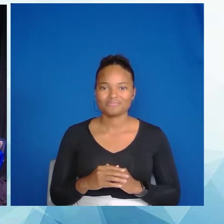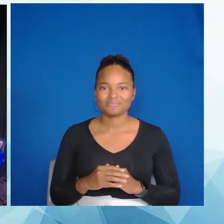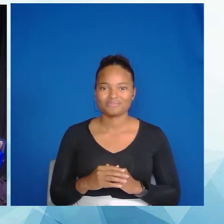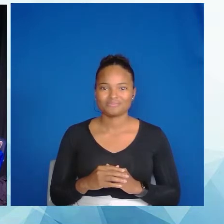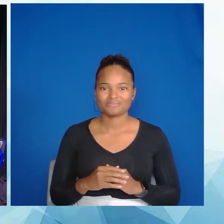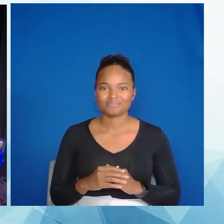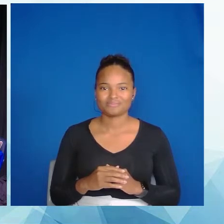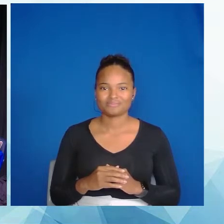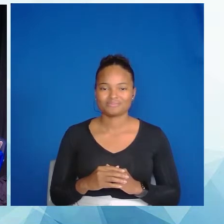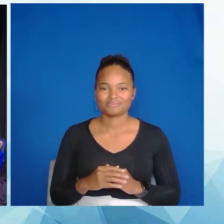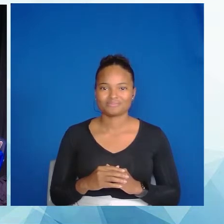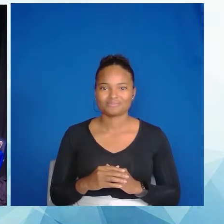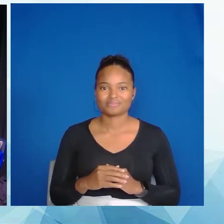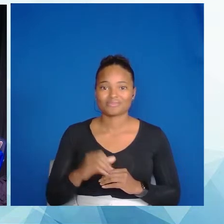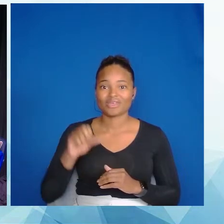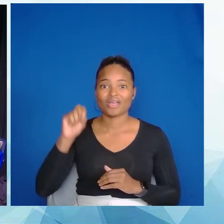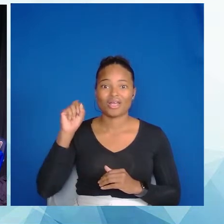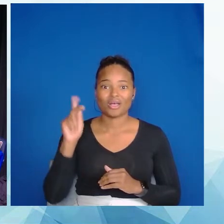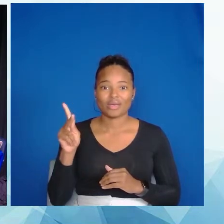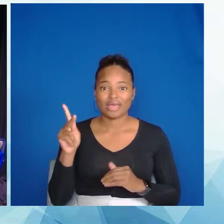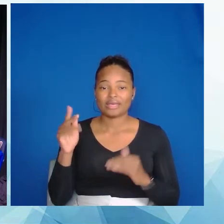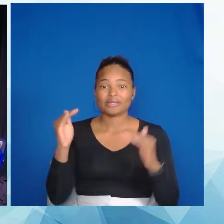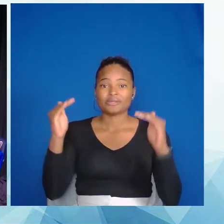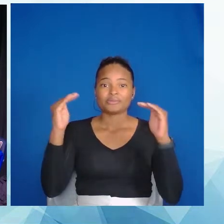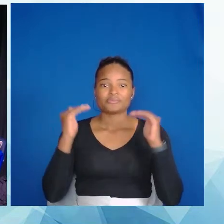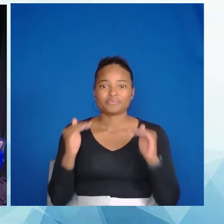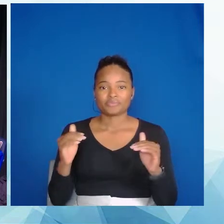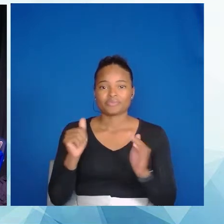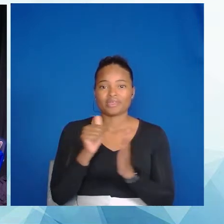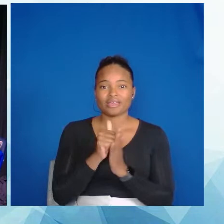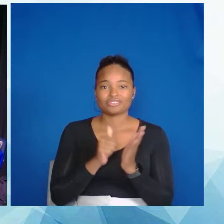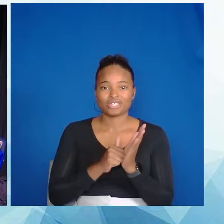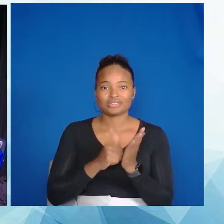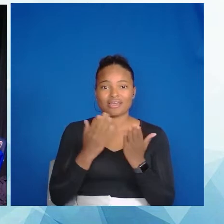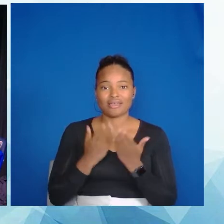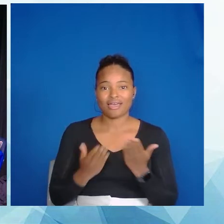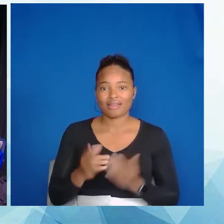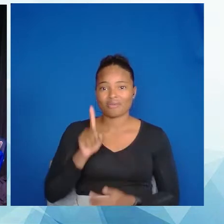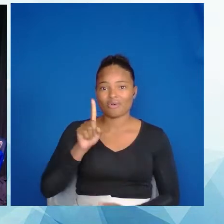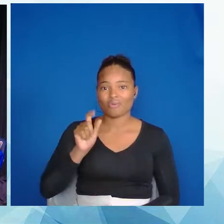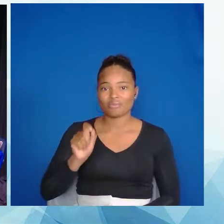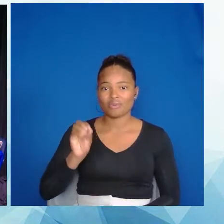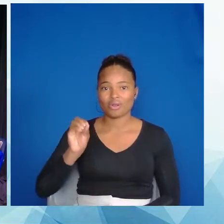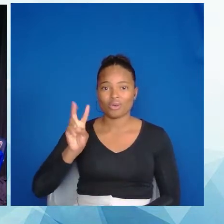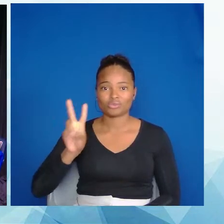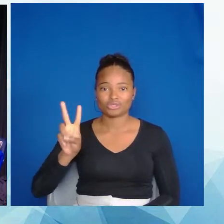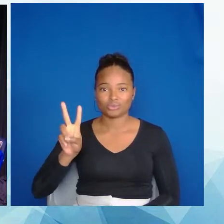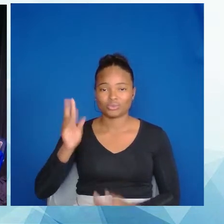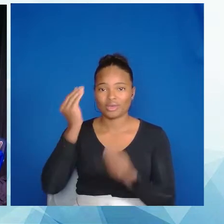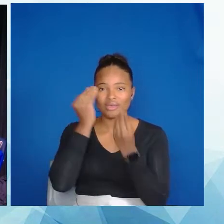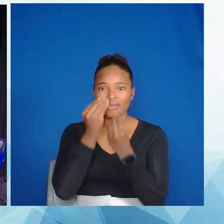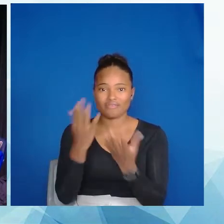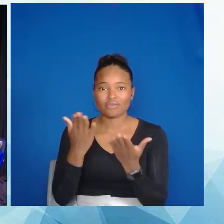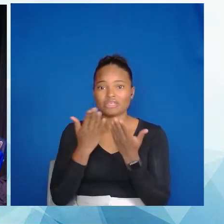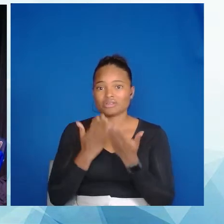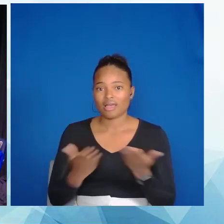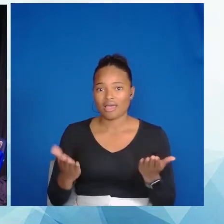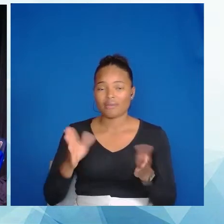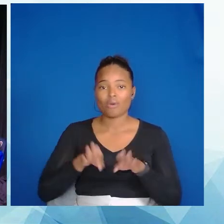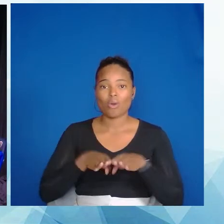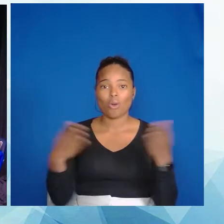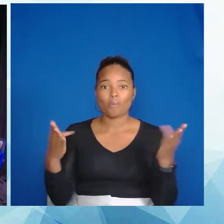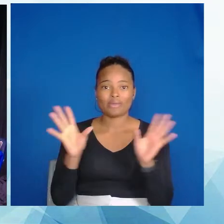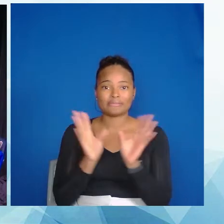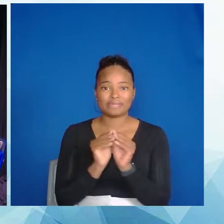Oh, good. Okay, moving on to agenda item 1.02, information item, open meeting law